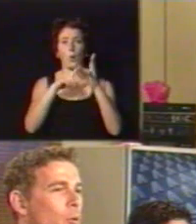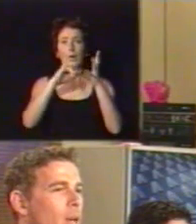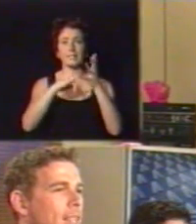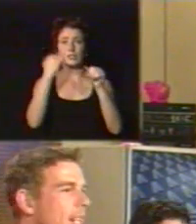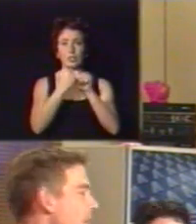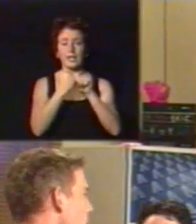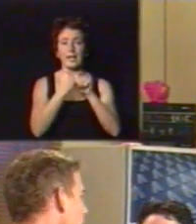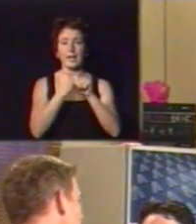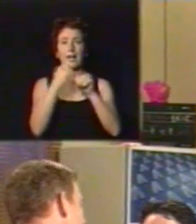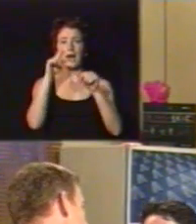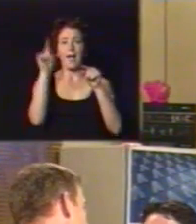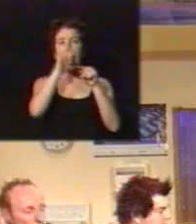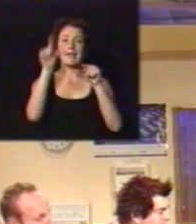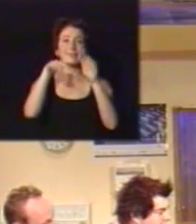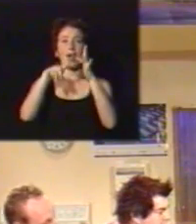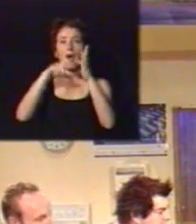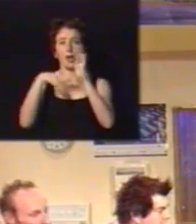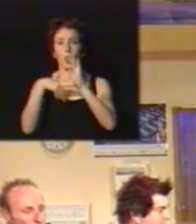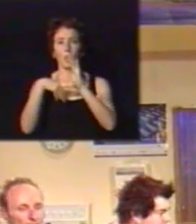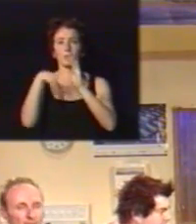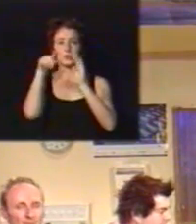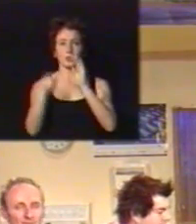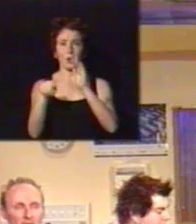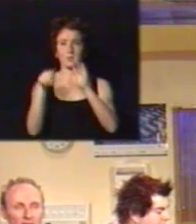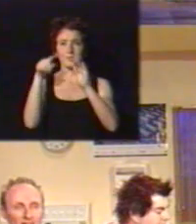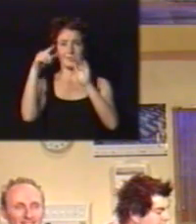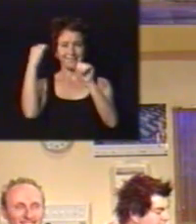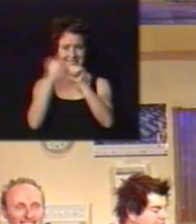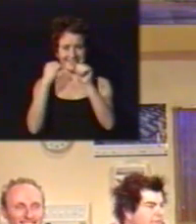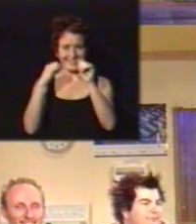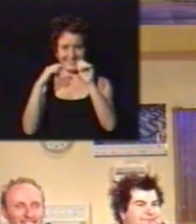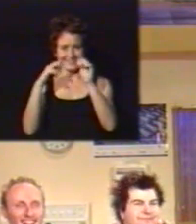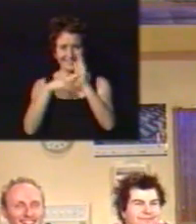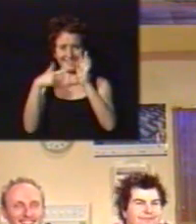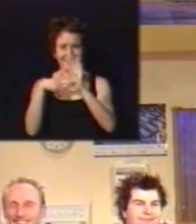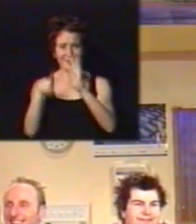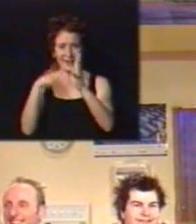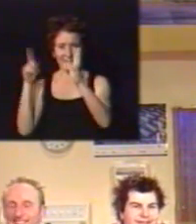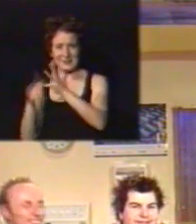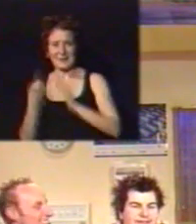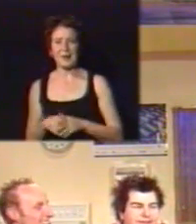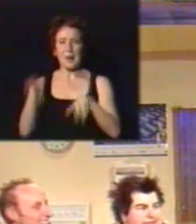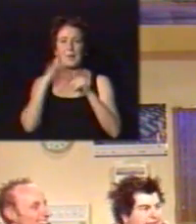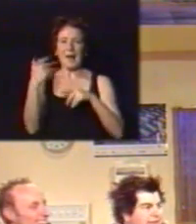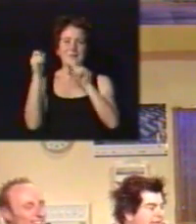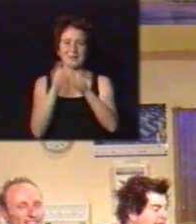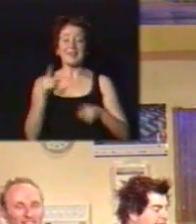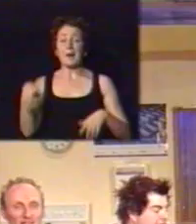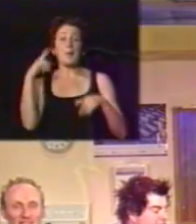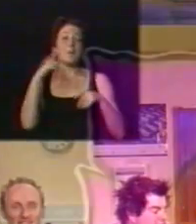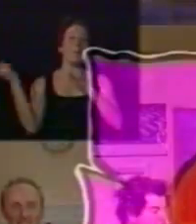aissg@iprimus.com.au. We'll plug that again when we come back. Thank you very much for coming in today. Thank you very much for having us. And I'm glad I got your name right in the end. We're out of here. Come back. Thanks, Tony. No worries. Thank you.